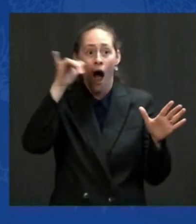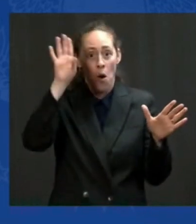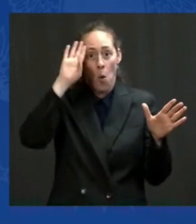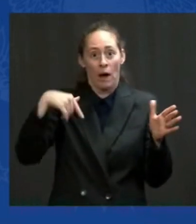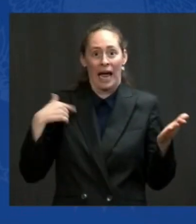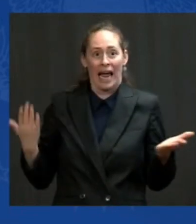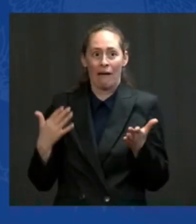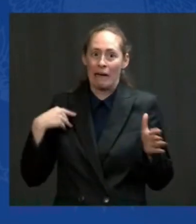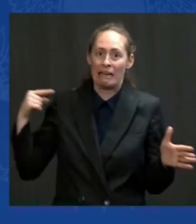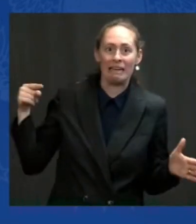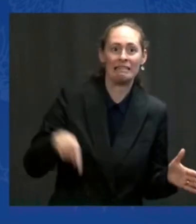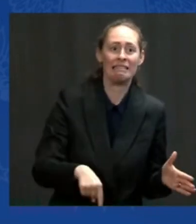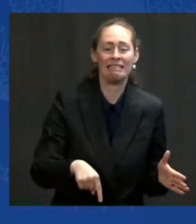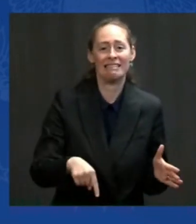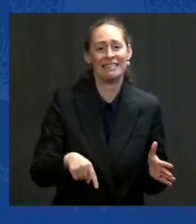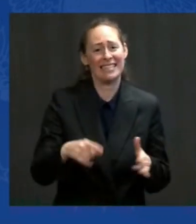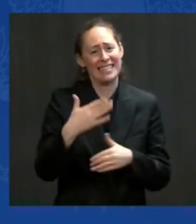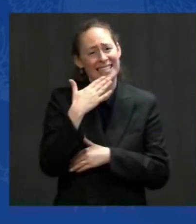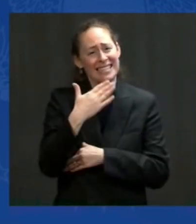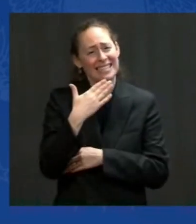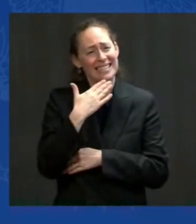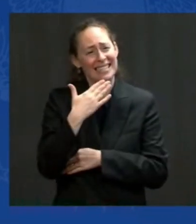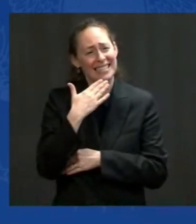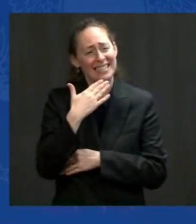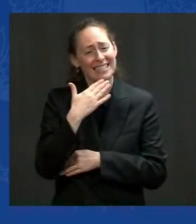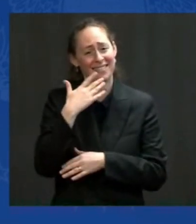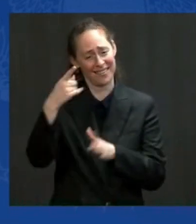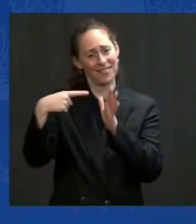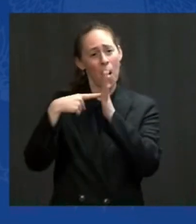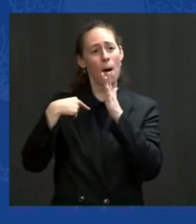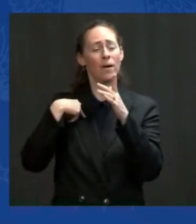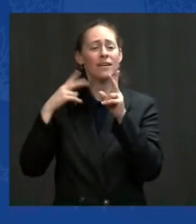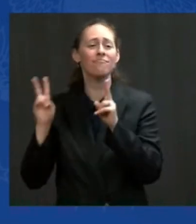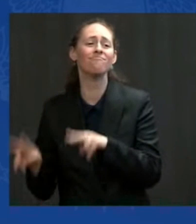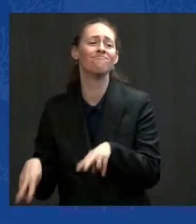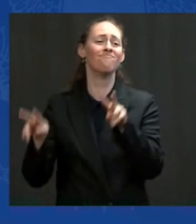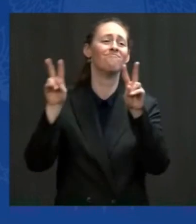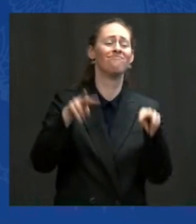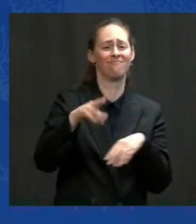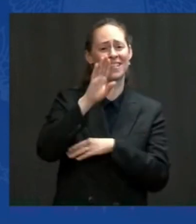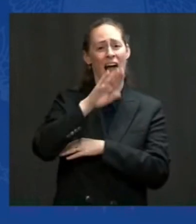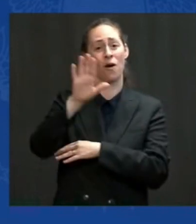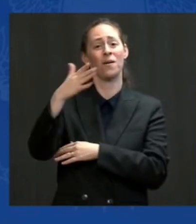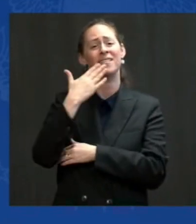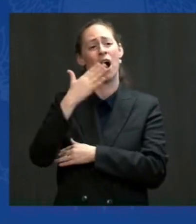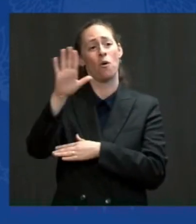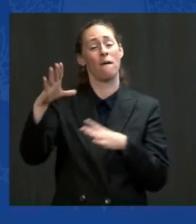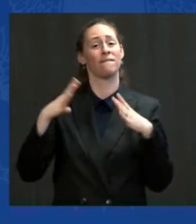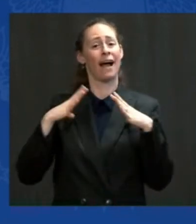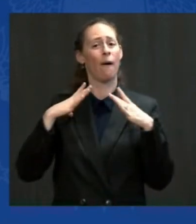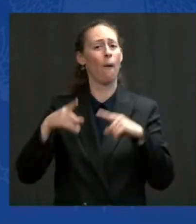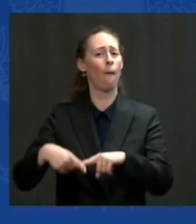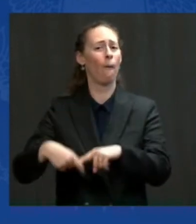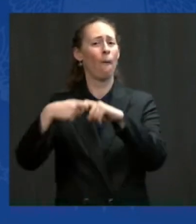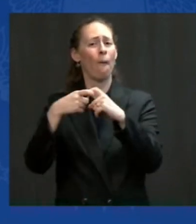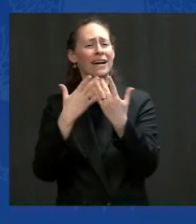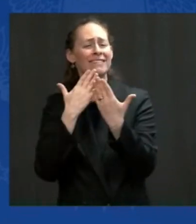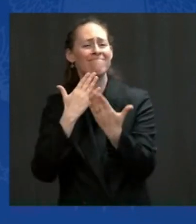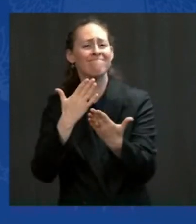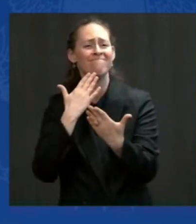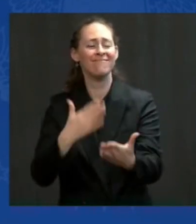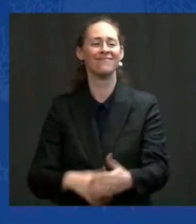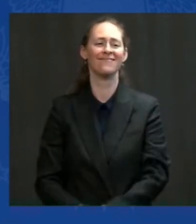But so you could show me around McHenry County College. I'm glad to be here with great Illinois